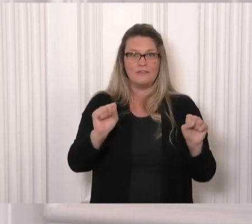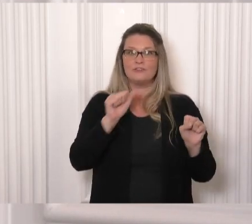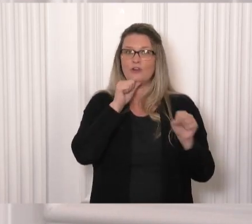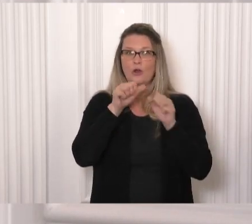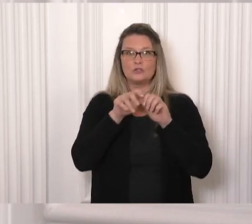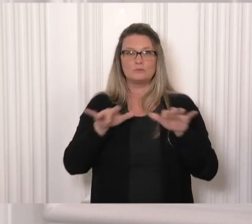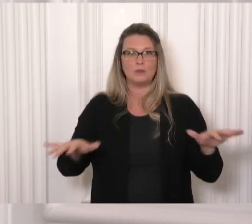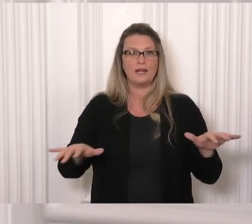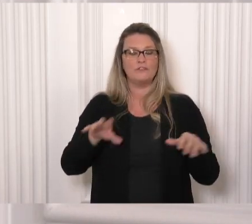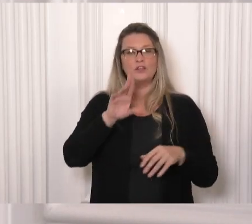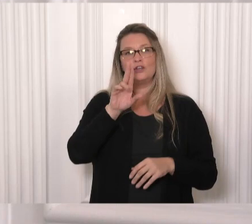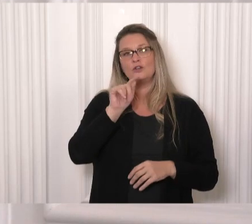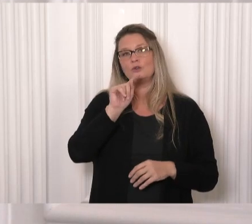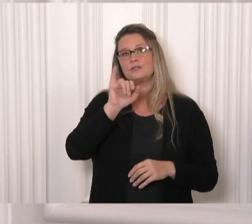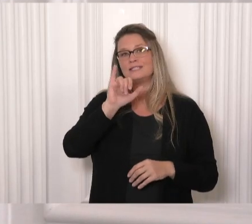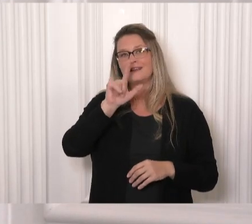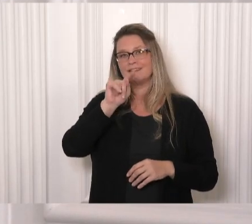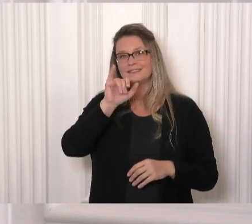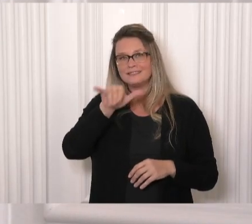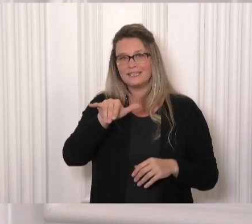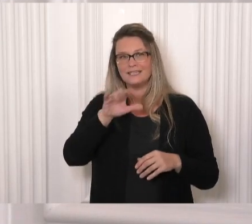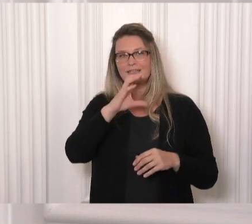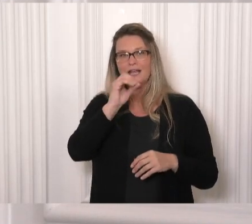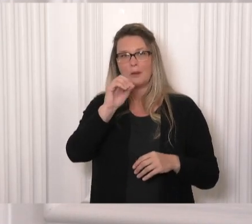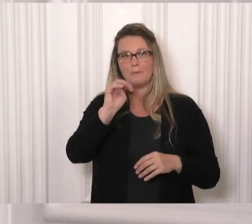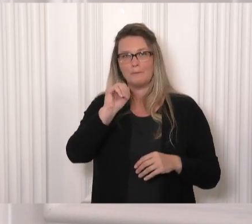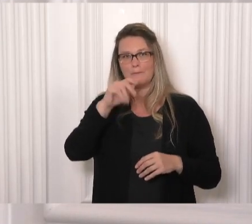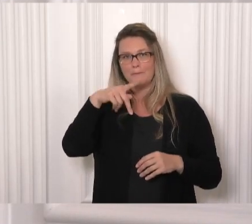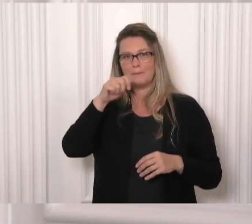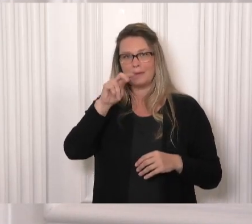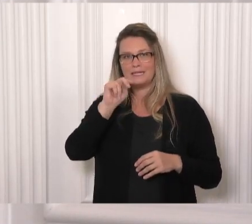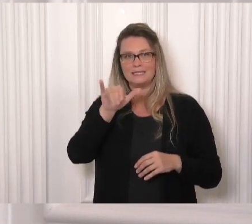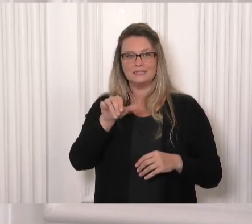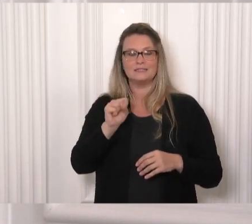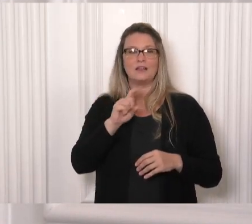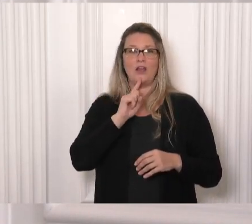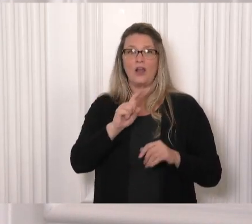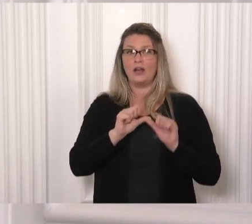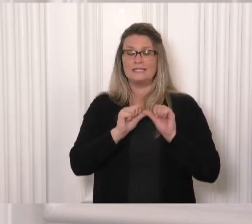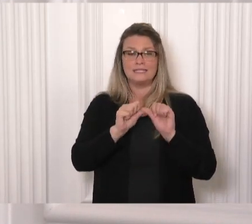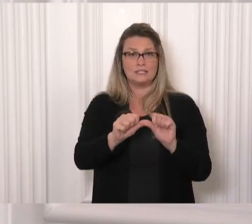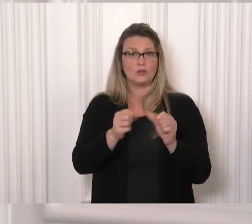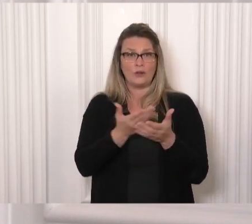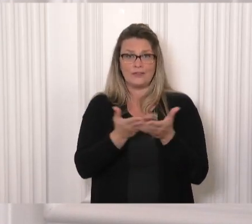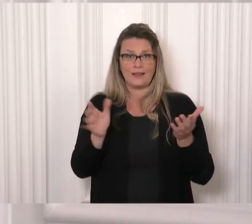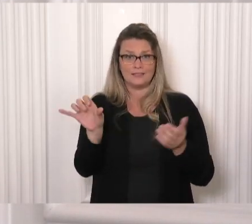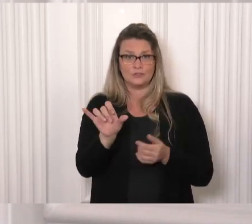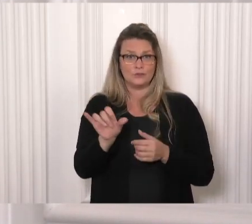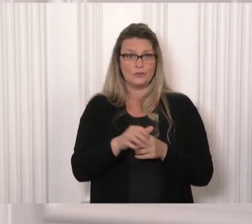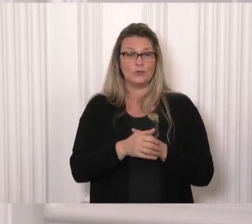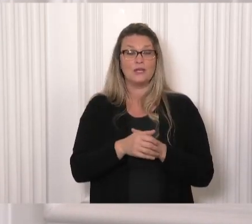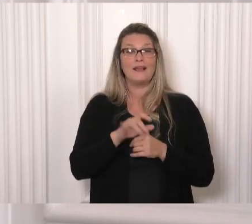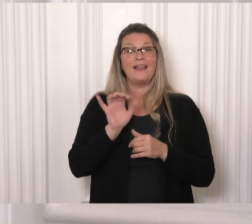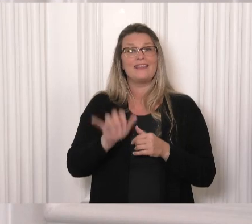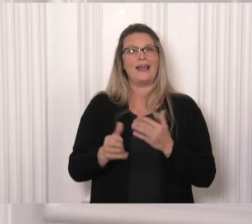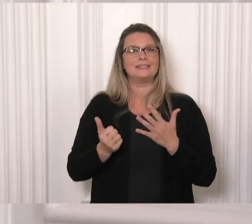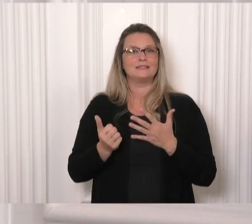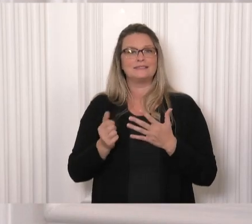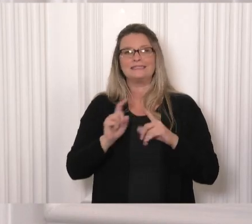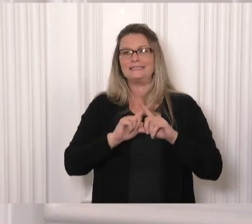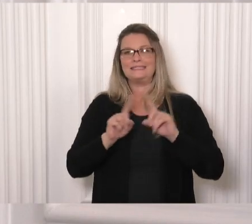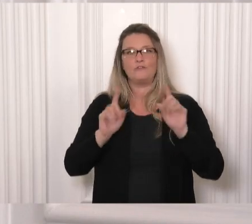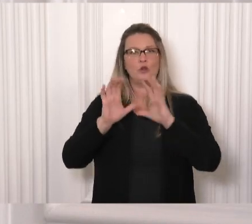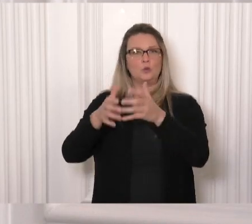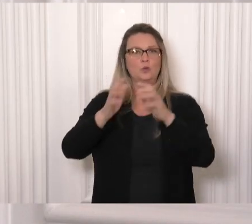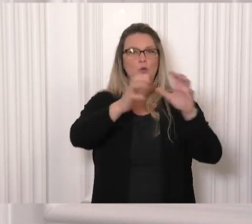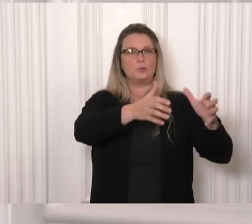utility companies are doing additional things and additional measures. So those are also a population out there that